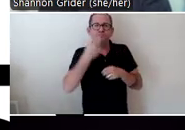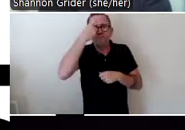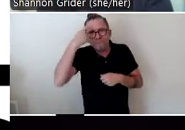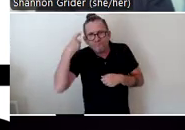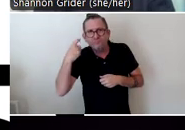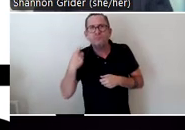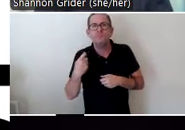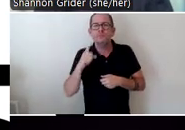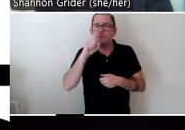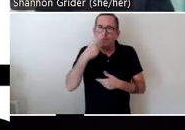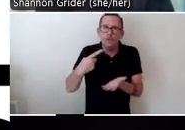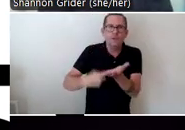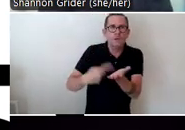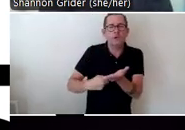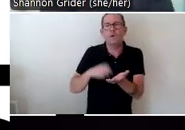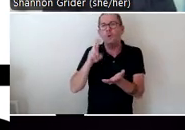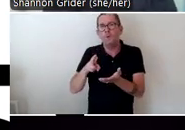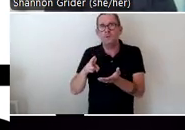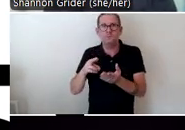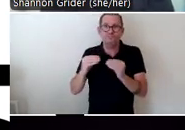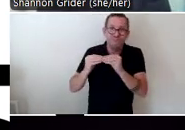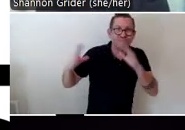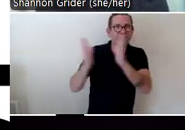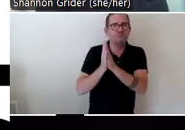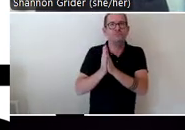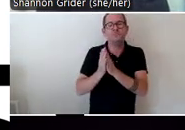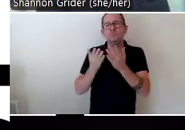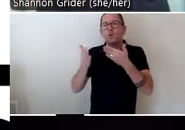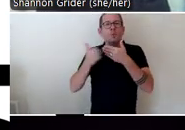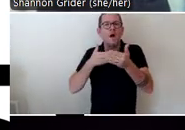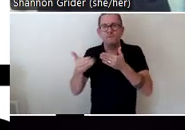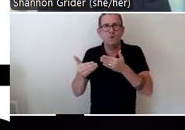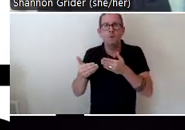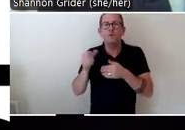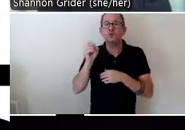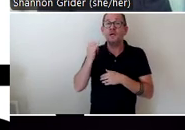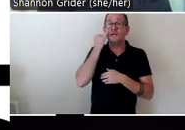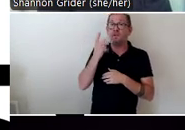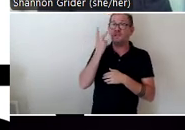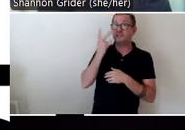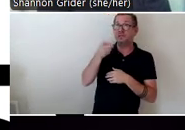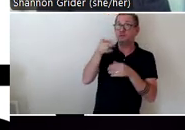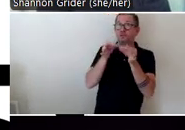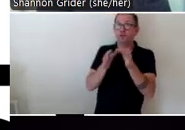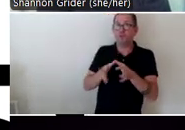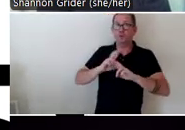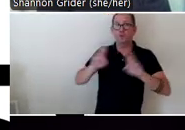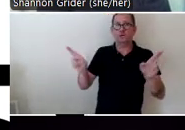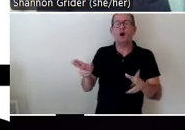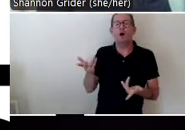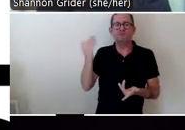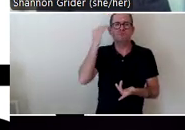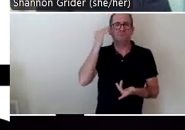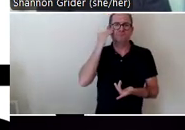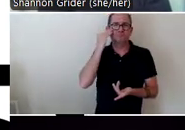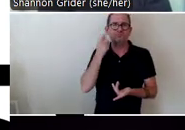is usually saying, well, I don't know how to do that, or I don't know anything about that. And so then that individual who's seeking services is